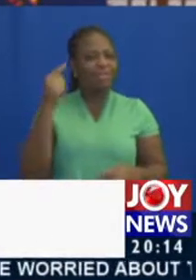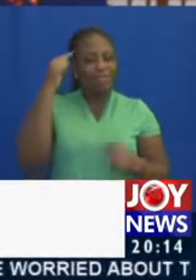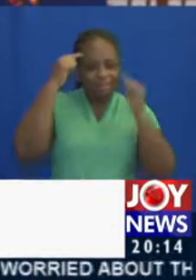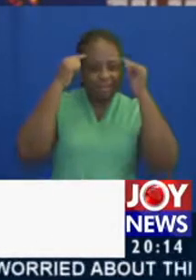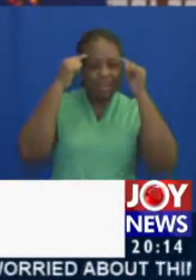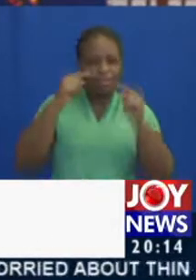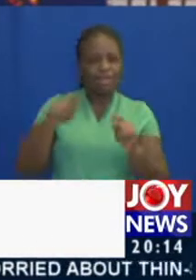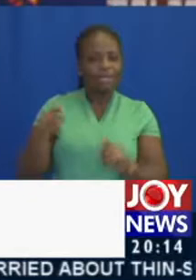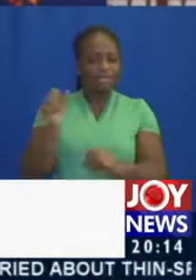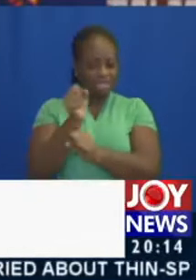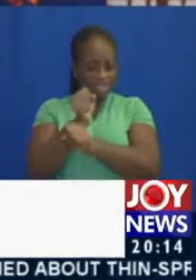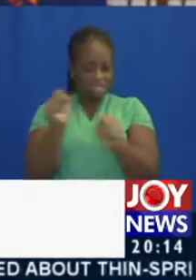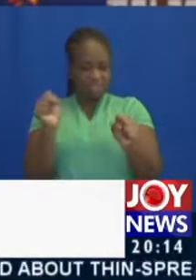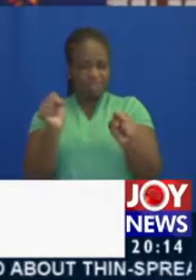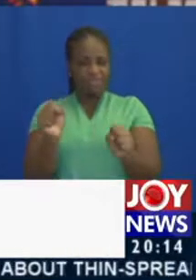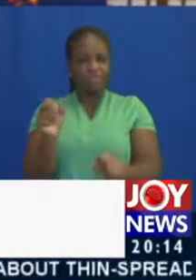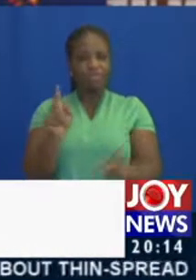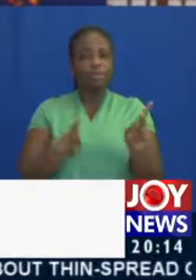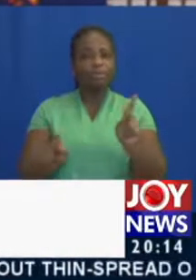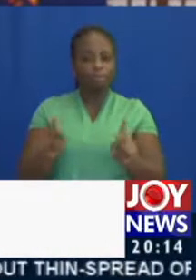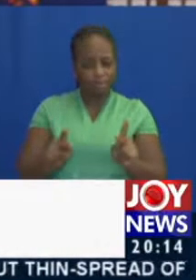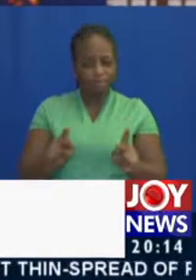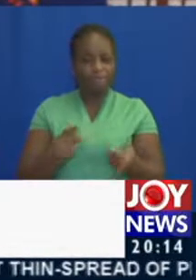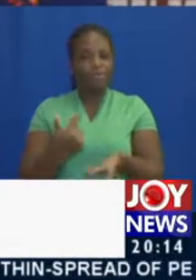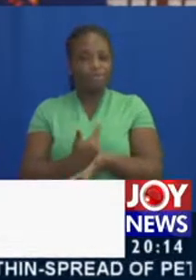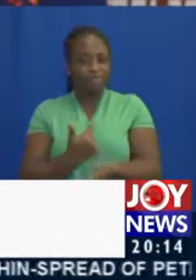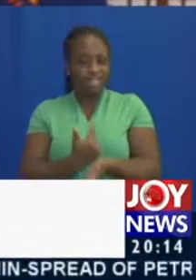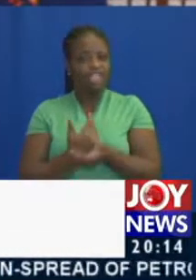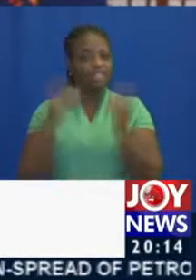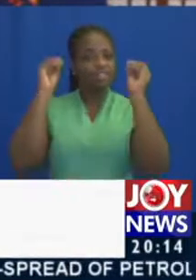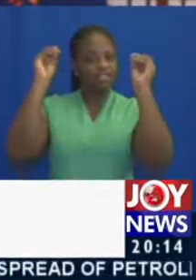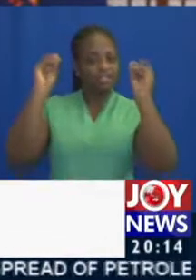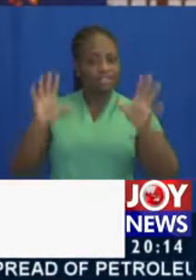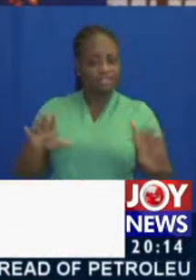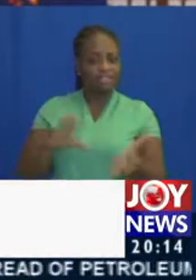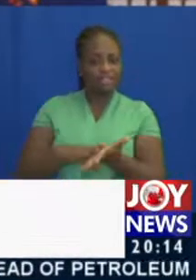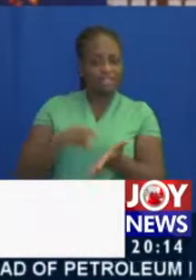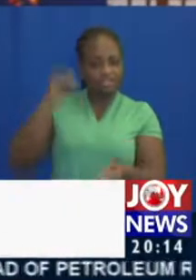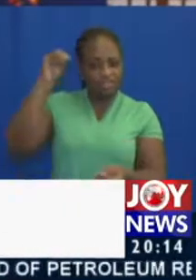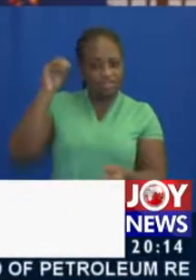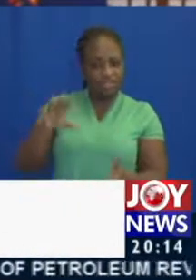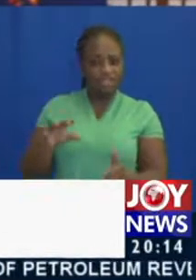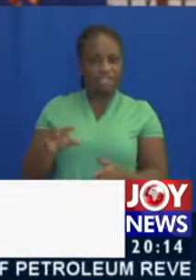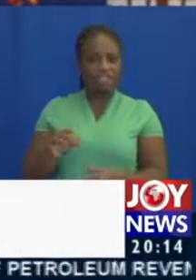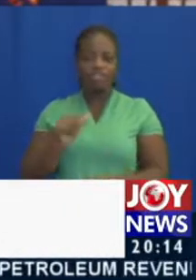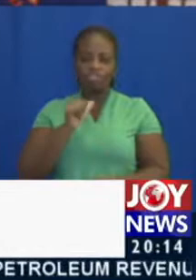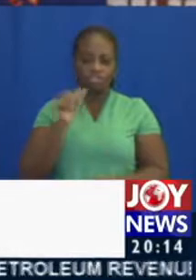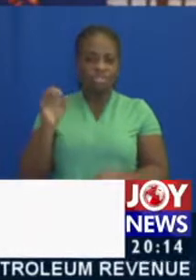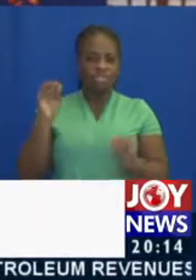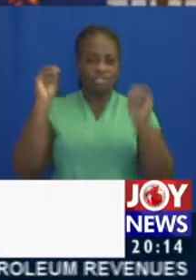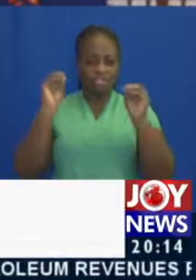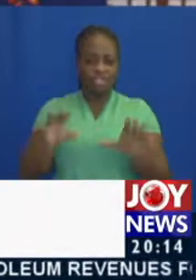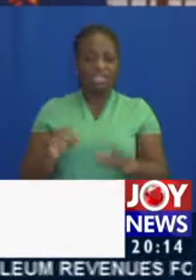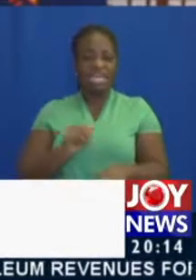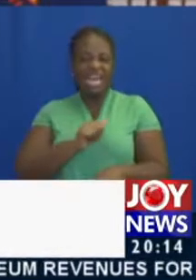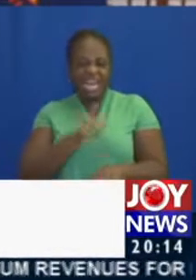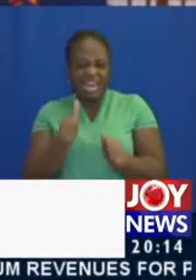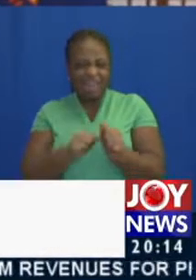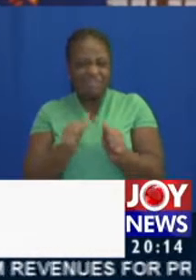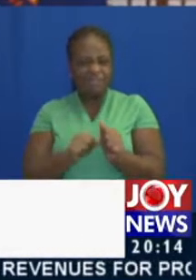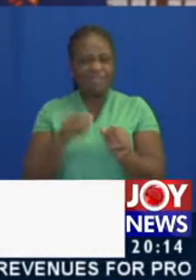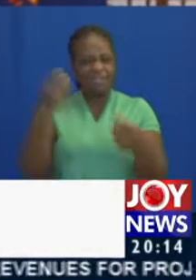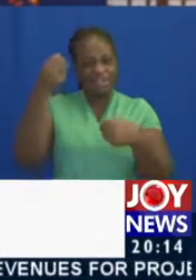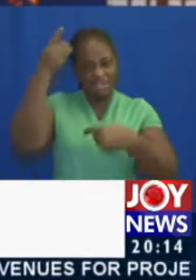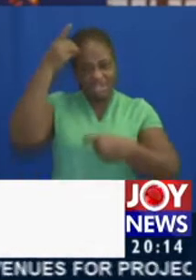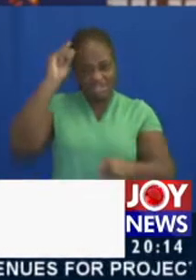safety and well-being of our children, teachers, and non-teaching staff in the decisions that will be taken,